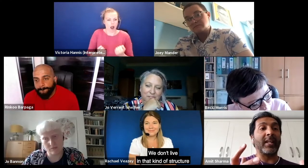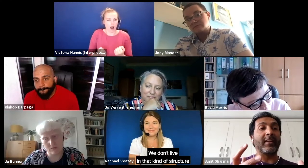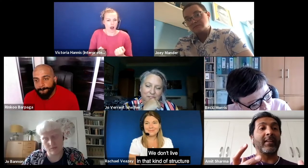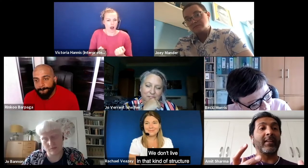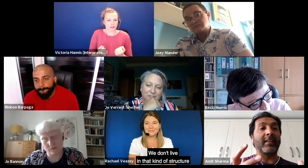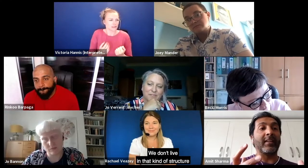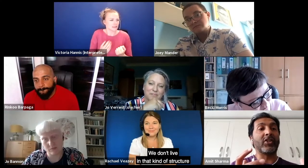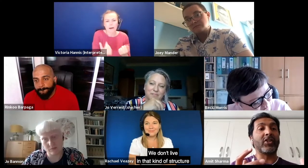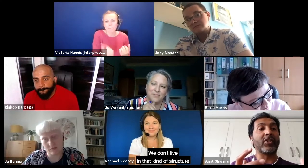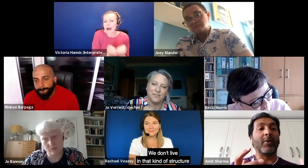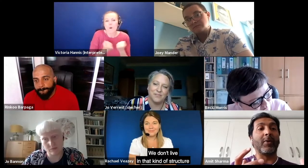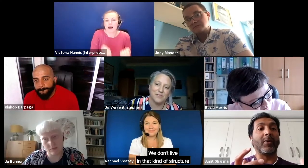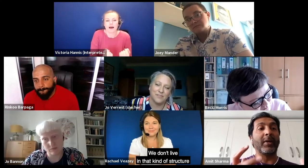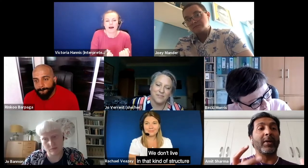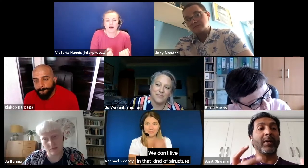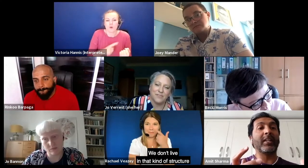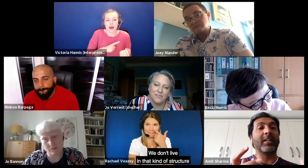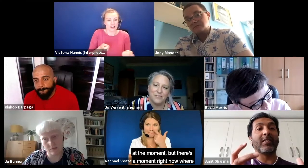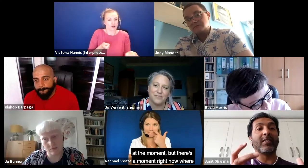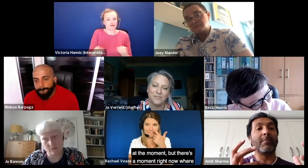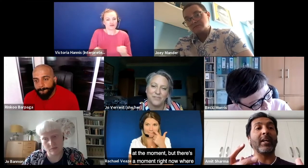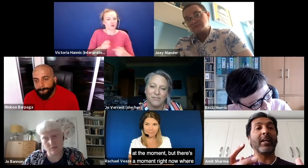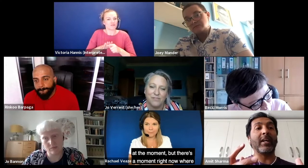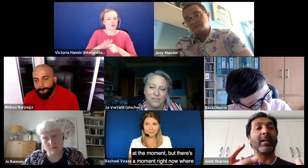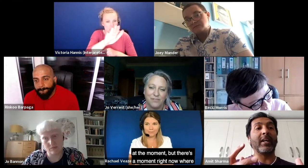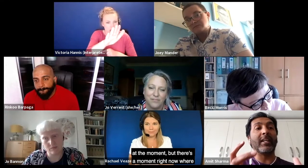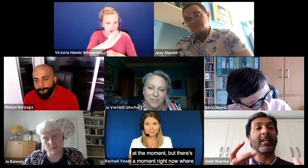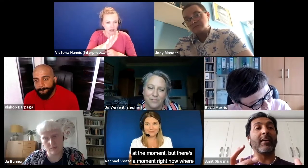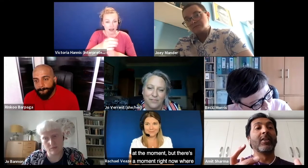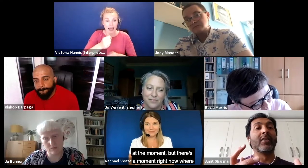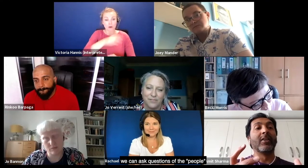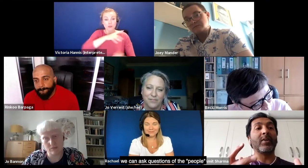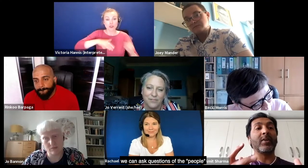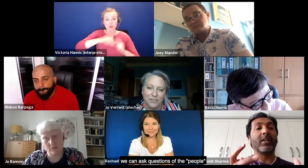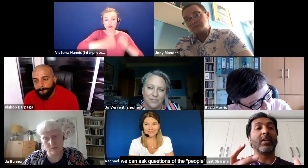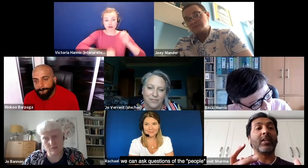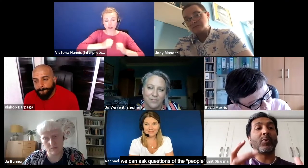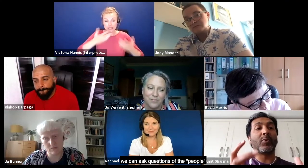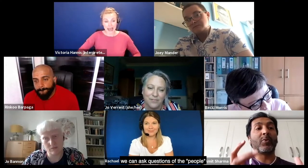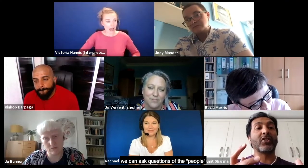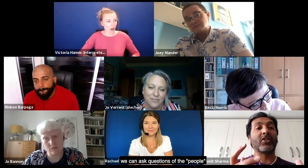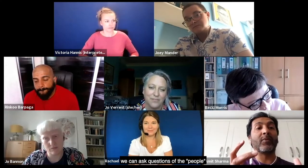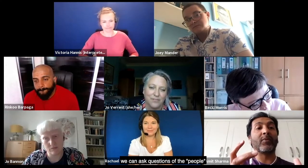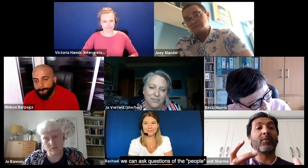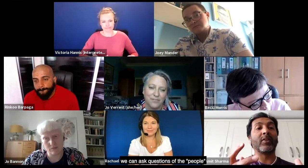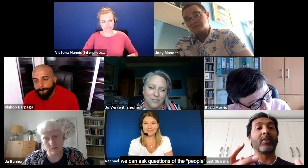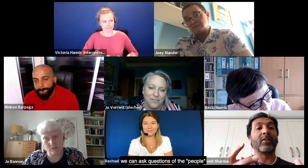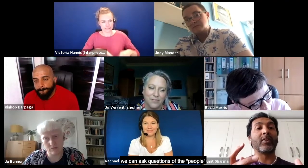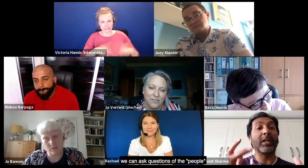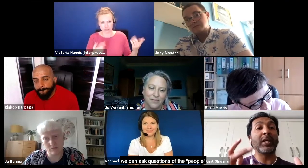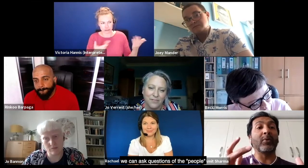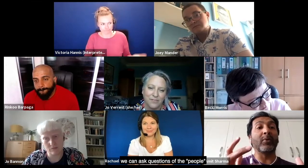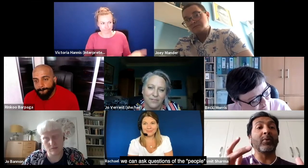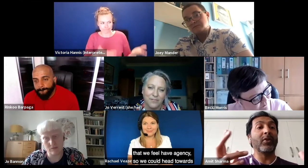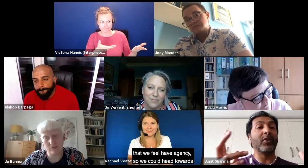And we don't live in that kind of structure at the moment, but there's a moment right now where we can ask questions of the